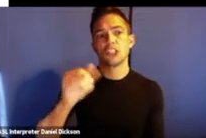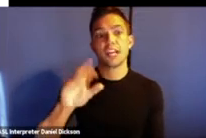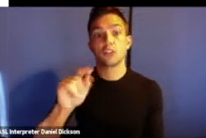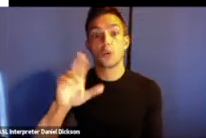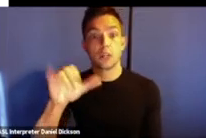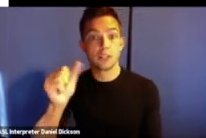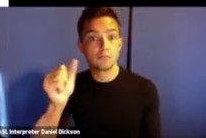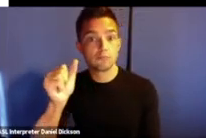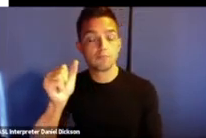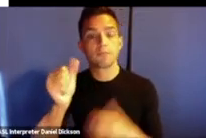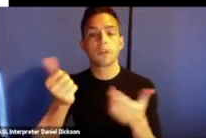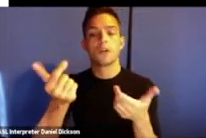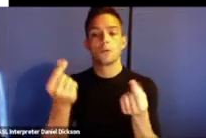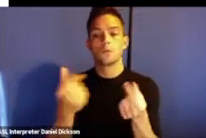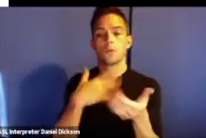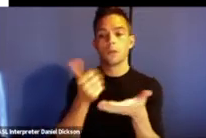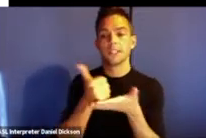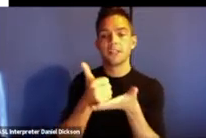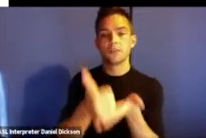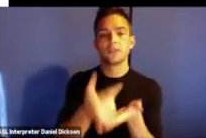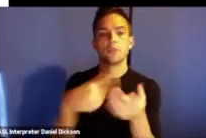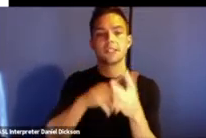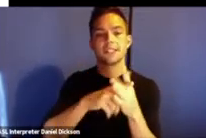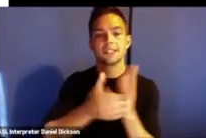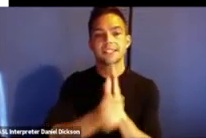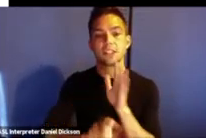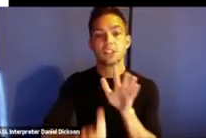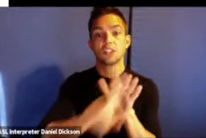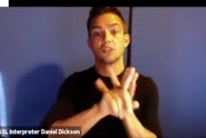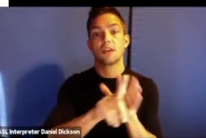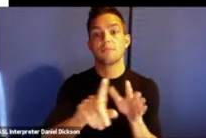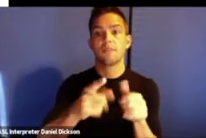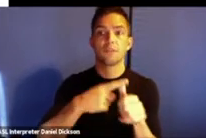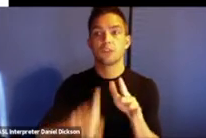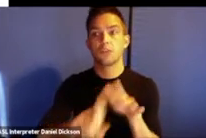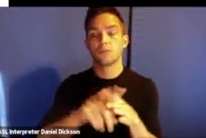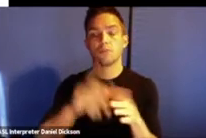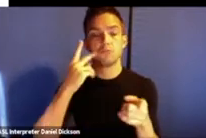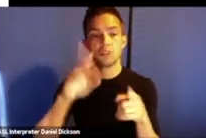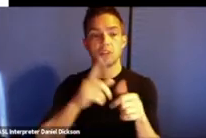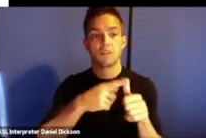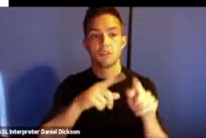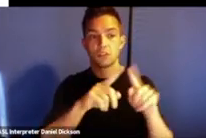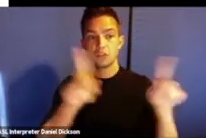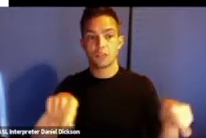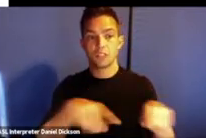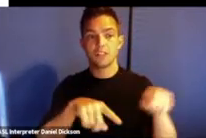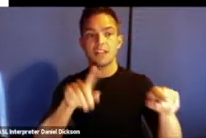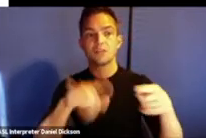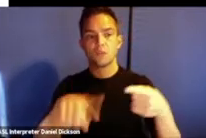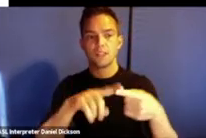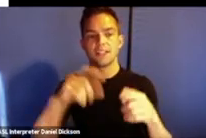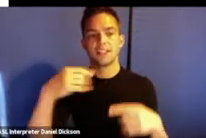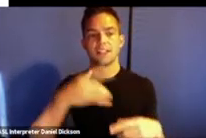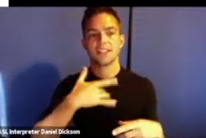want to do is intervene when the skill is emerging. So as you see here in the first screen, this is when the sensory development is starting, and it's